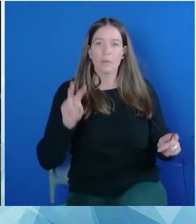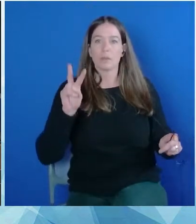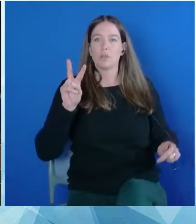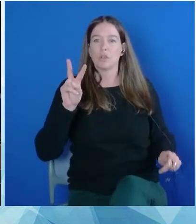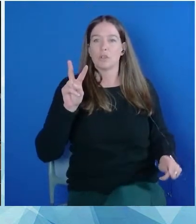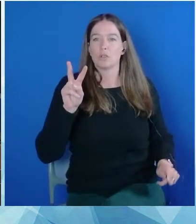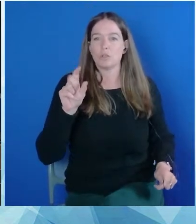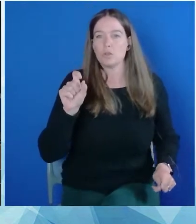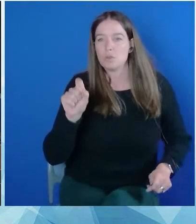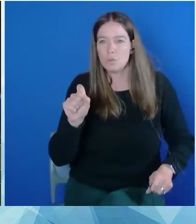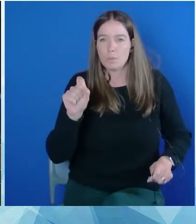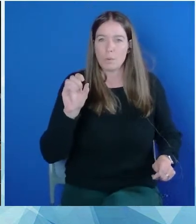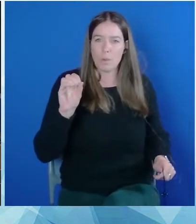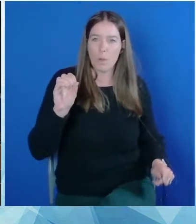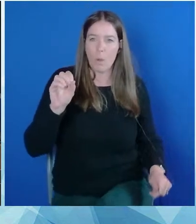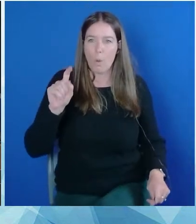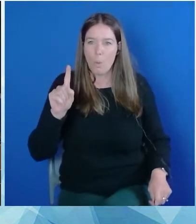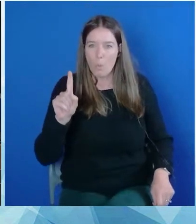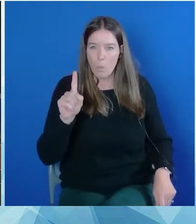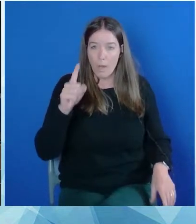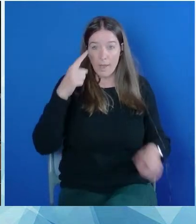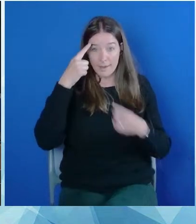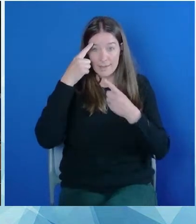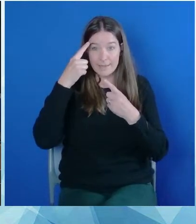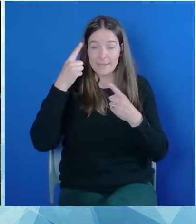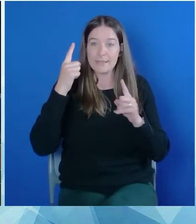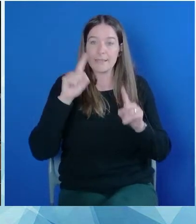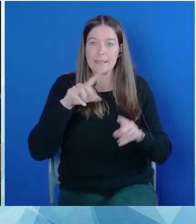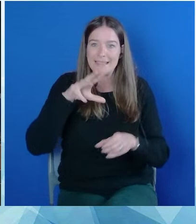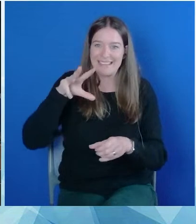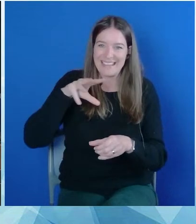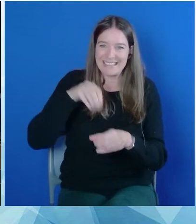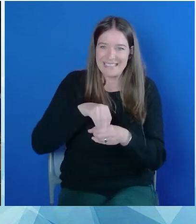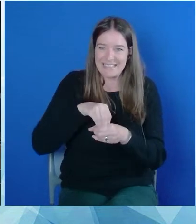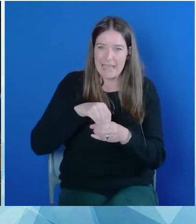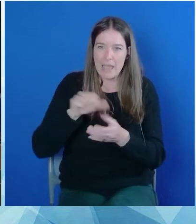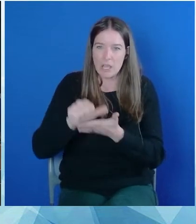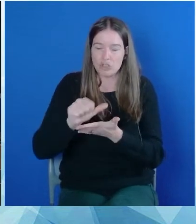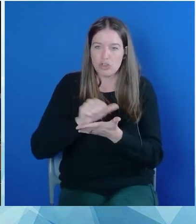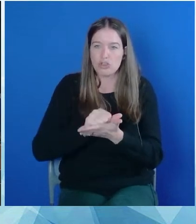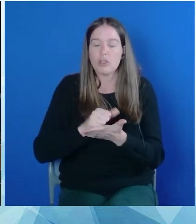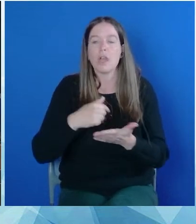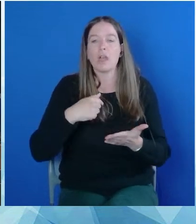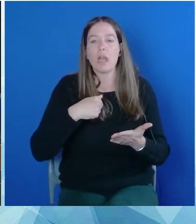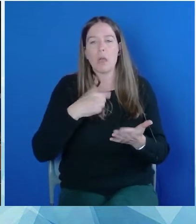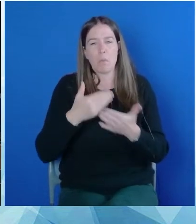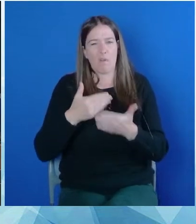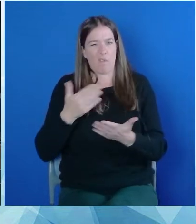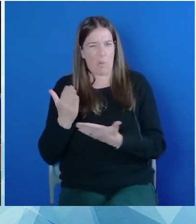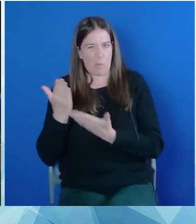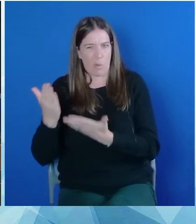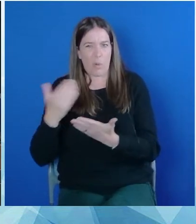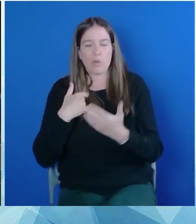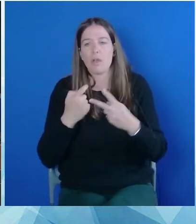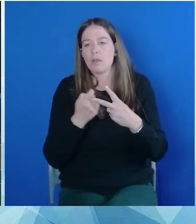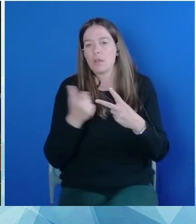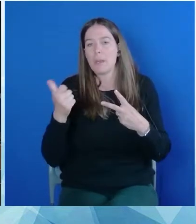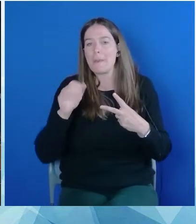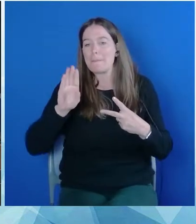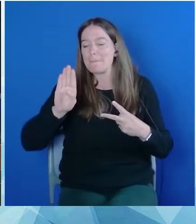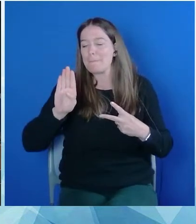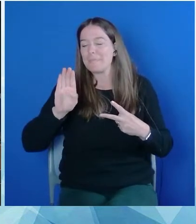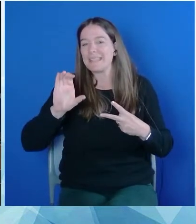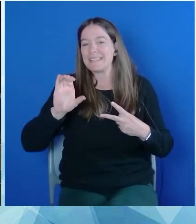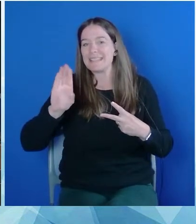with a motion, I would like to pull policies BCB and LB from 7.06 and discuss